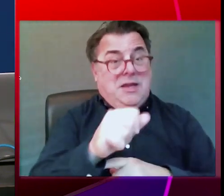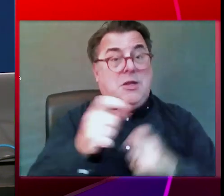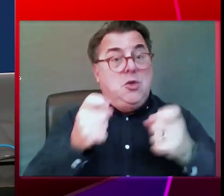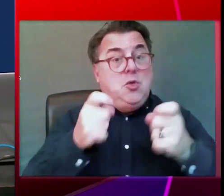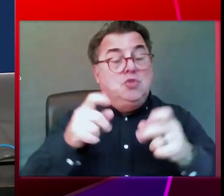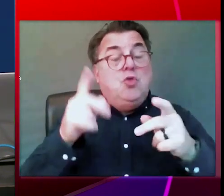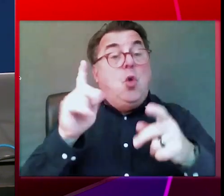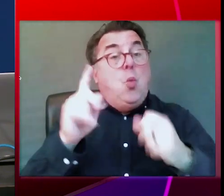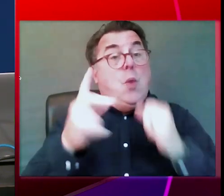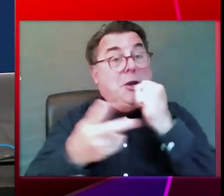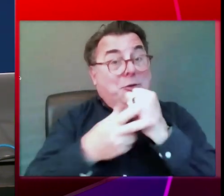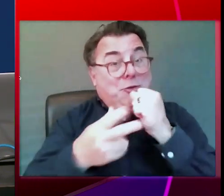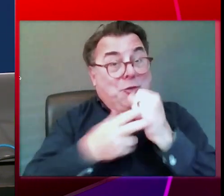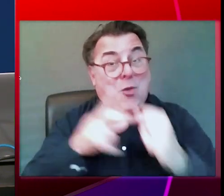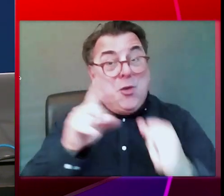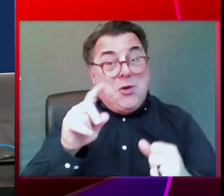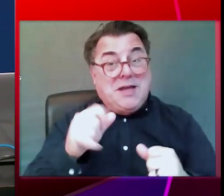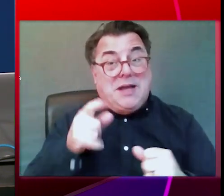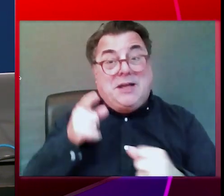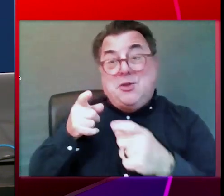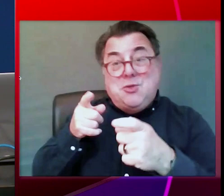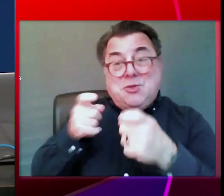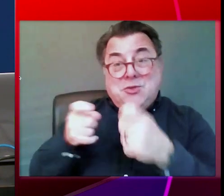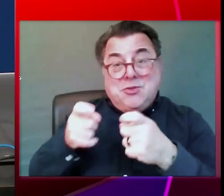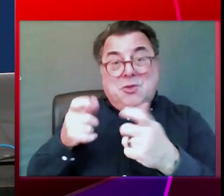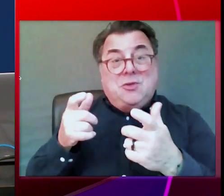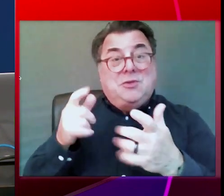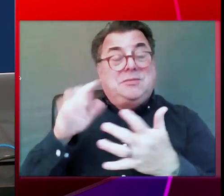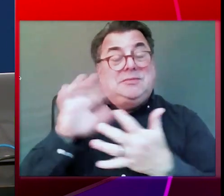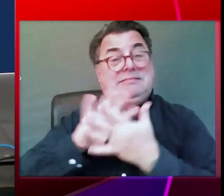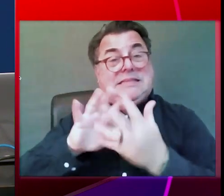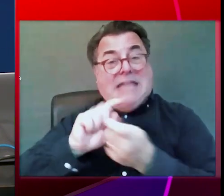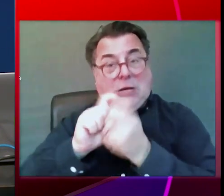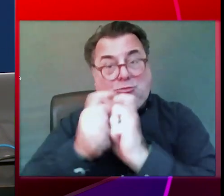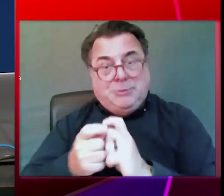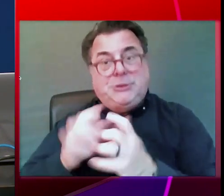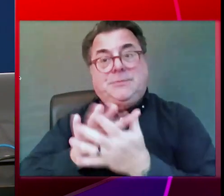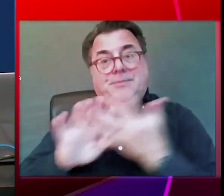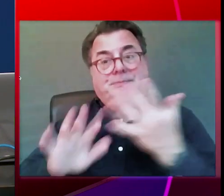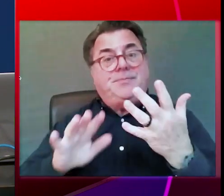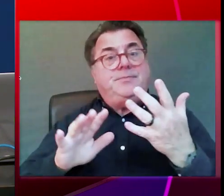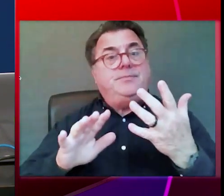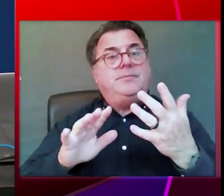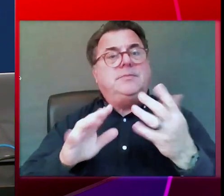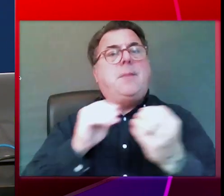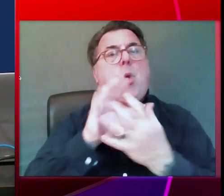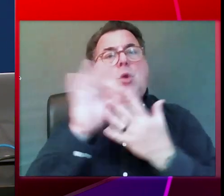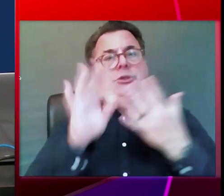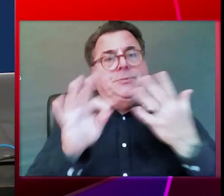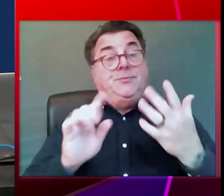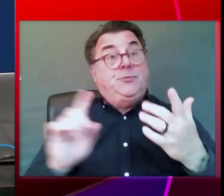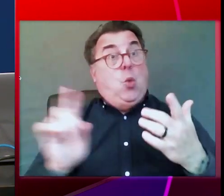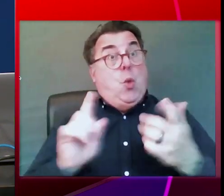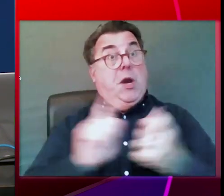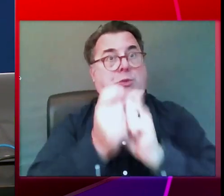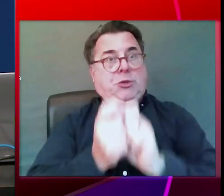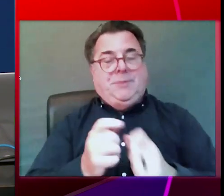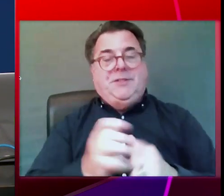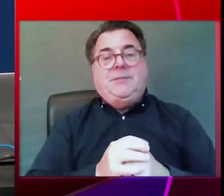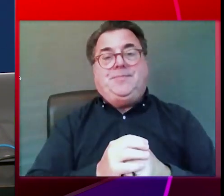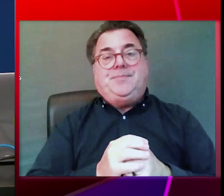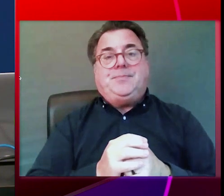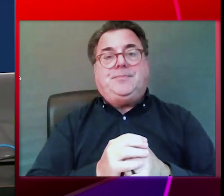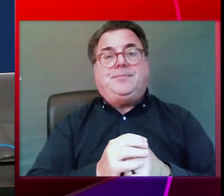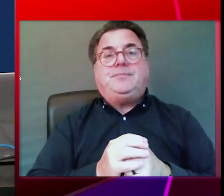of your data, you control the encryption of that data, and more options for where you encrypt that data. And that's where